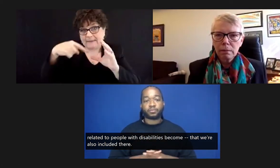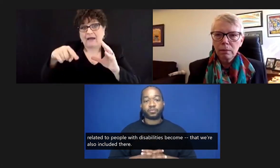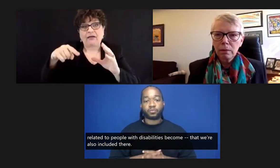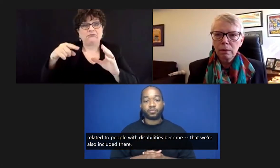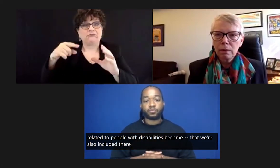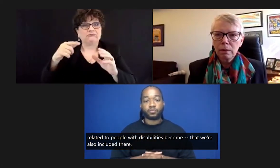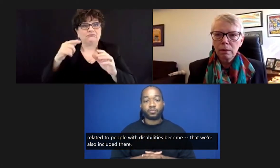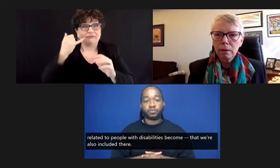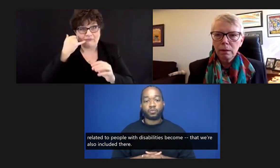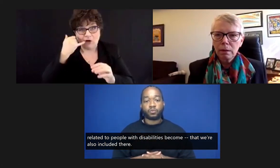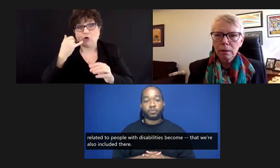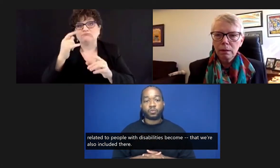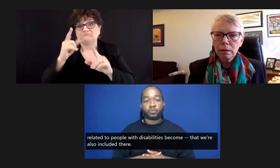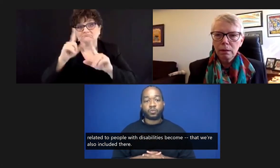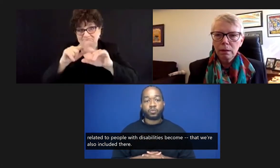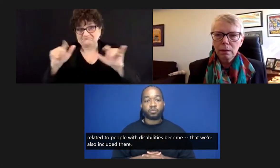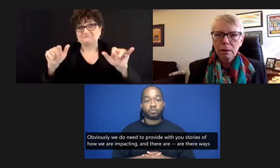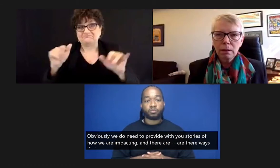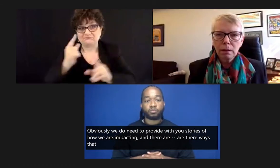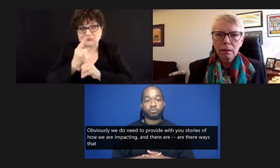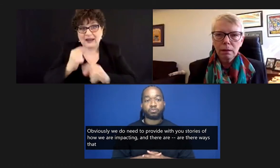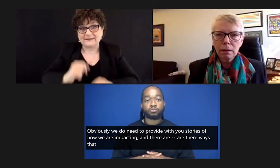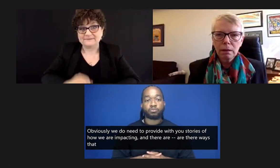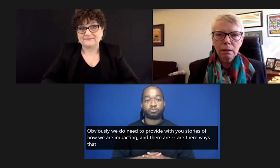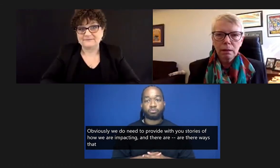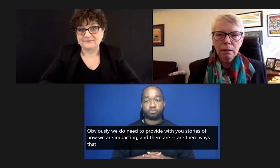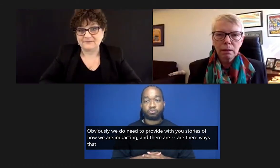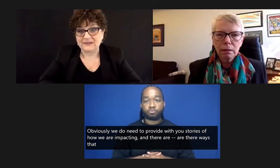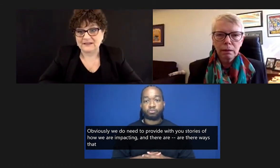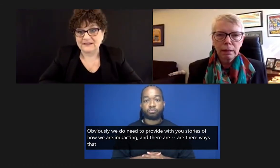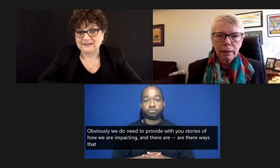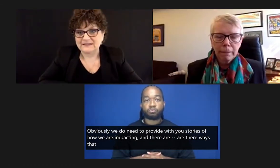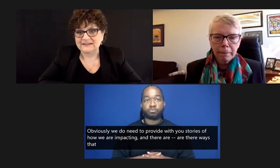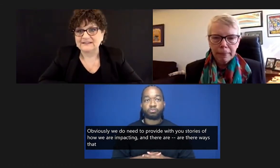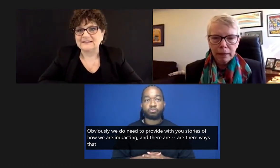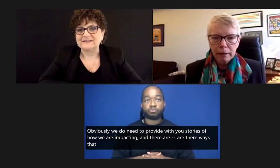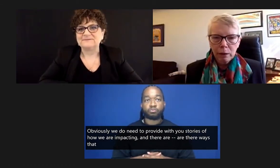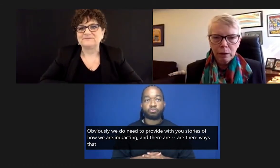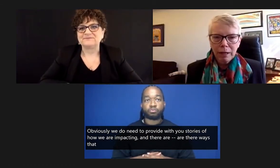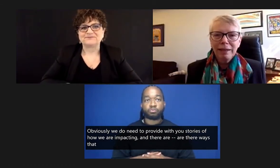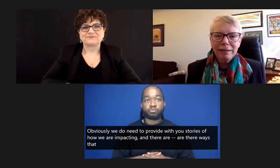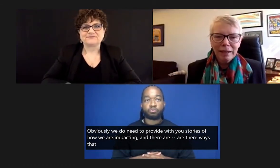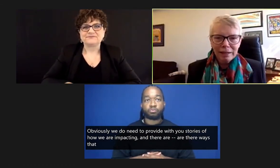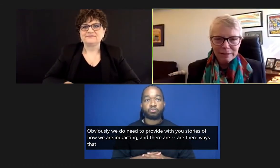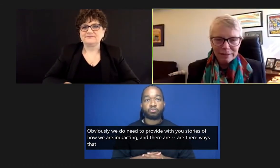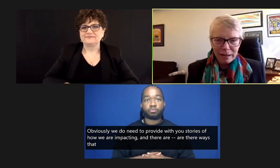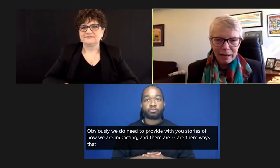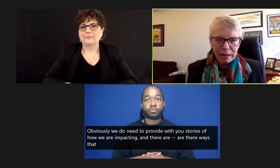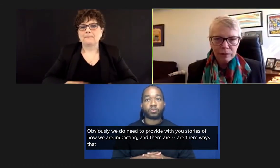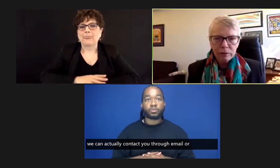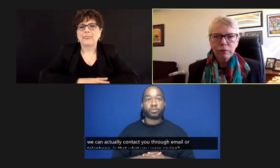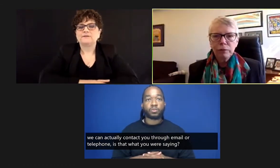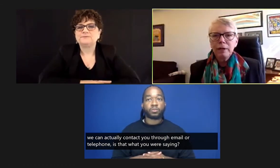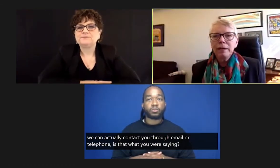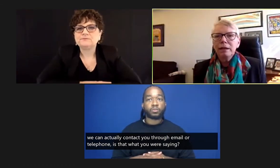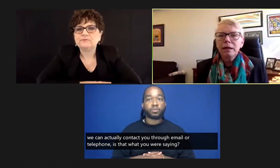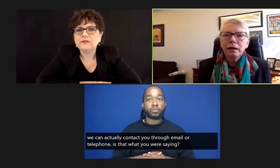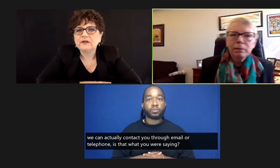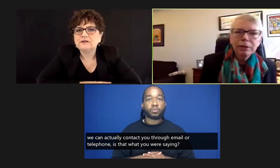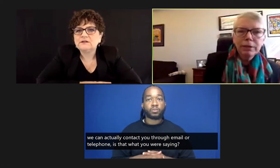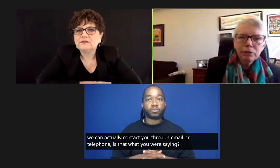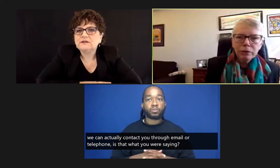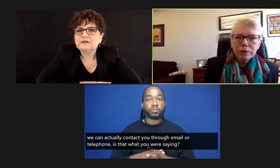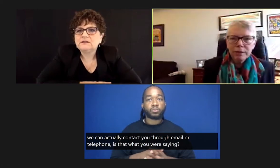that we can actually contact you through email or telephone? Is that what you were saying? Yes, and for